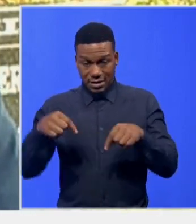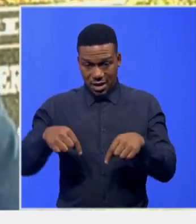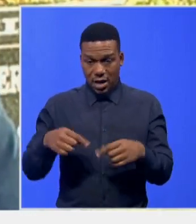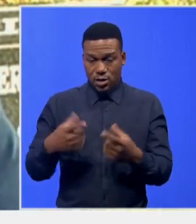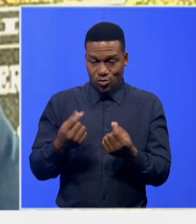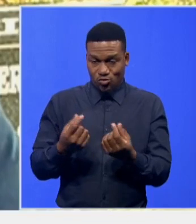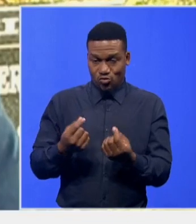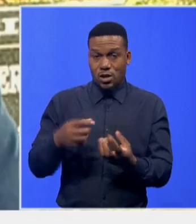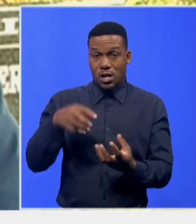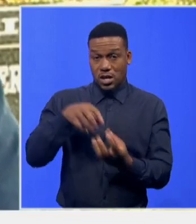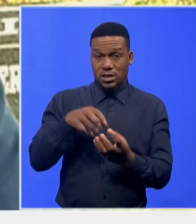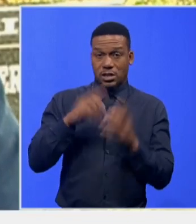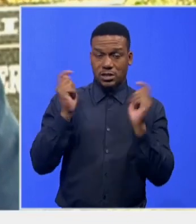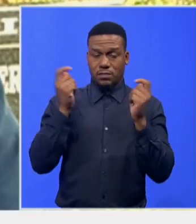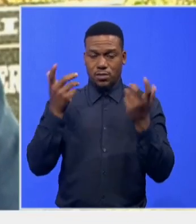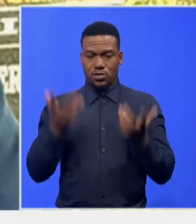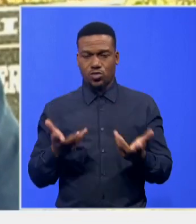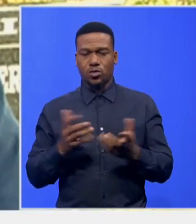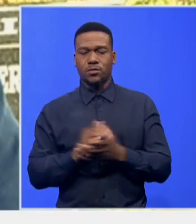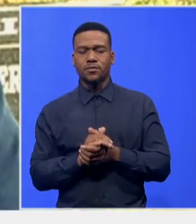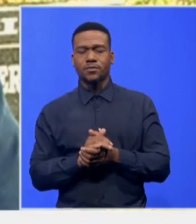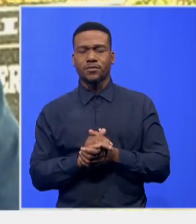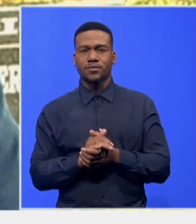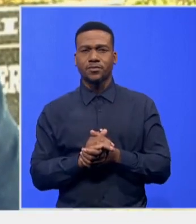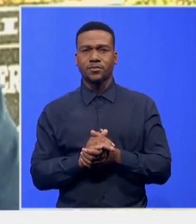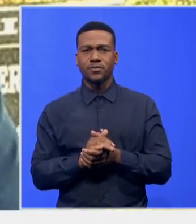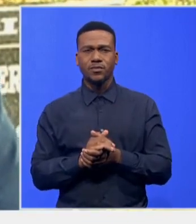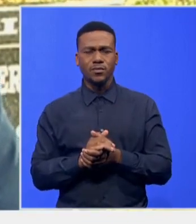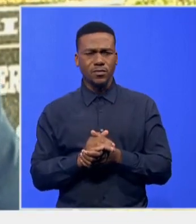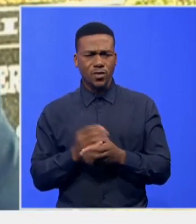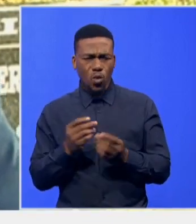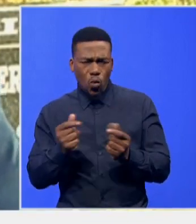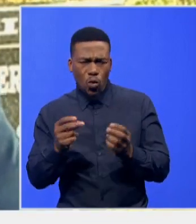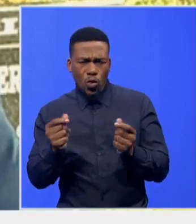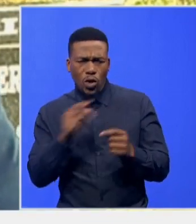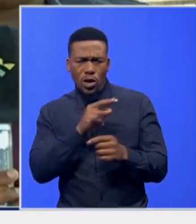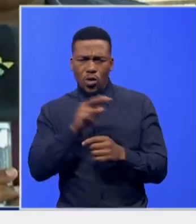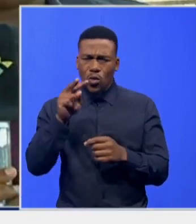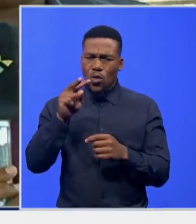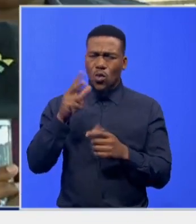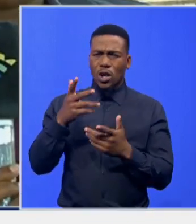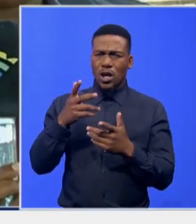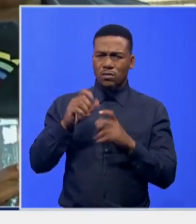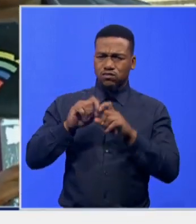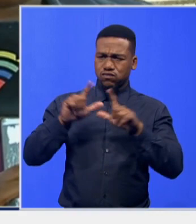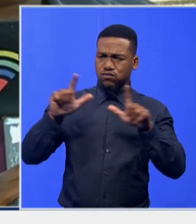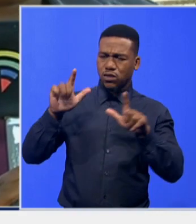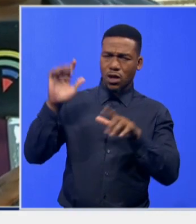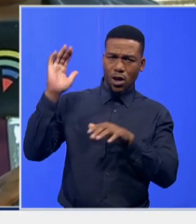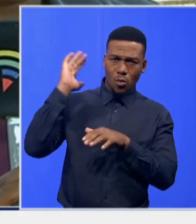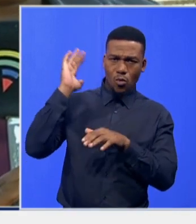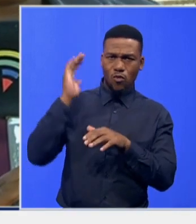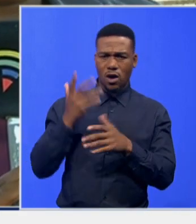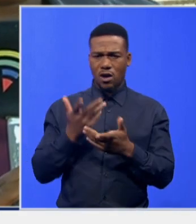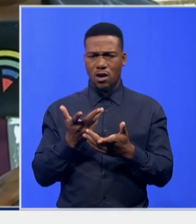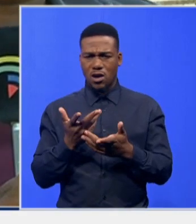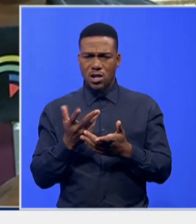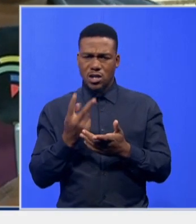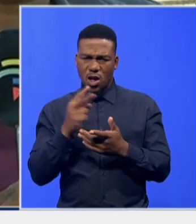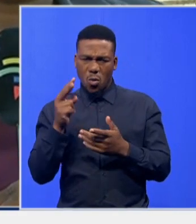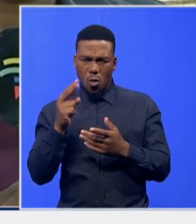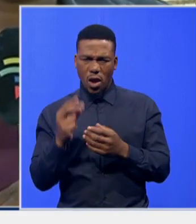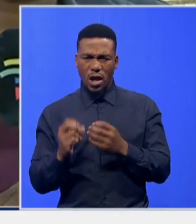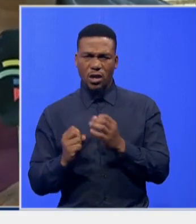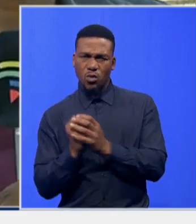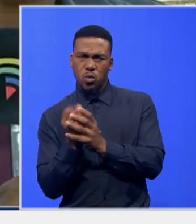Easter. Aldrin? Pimani, just quickly, just looking at the background of that cemetery and looking at all of the wild weed that is growing